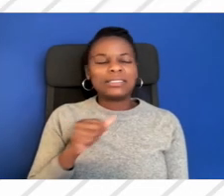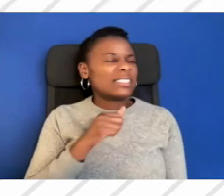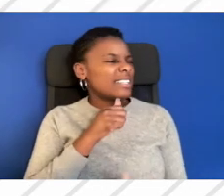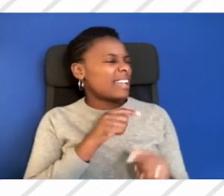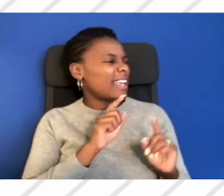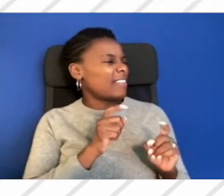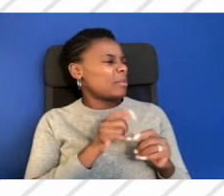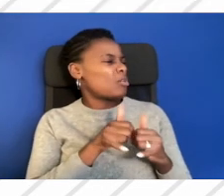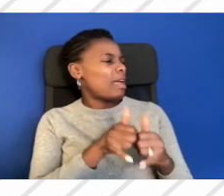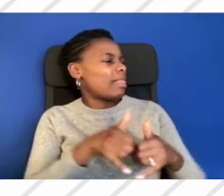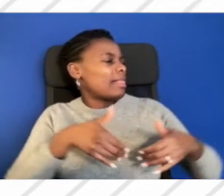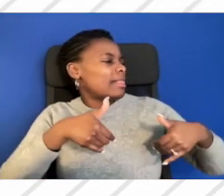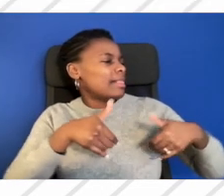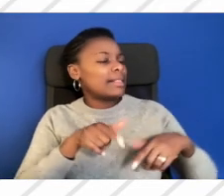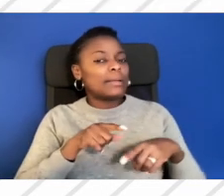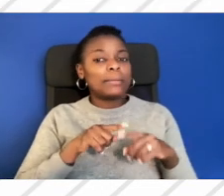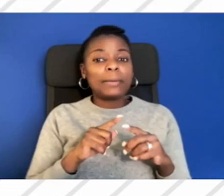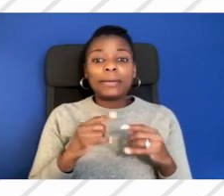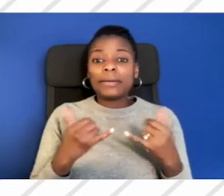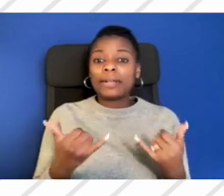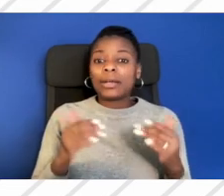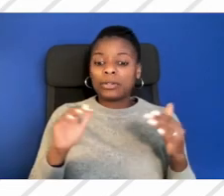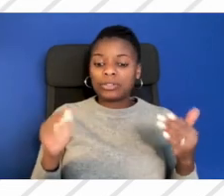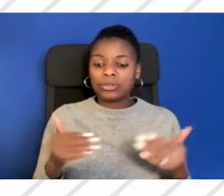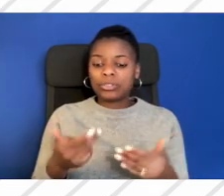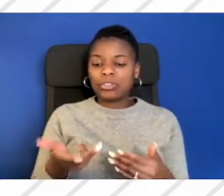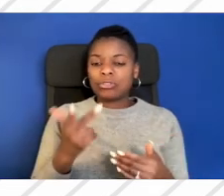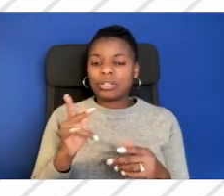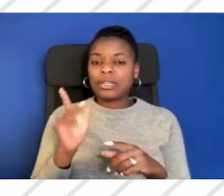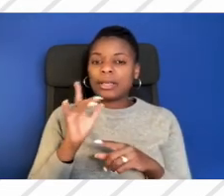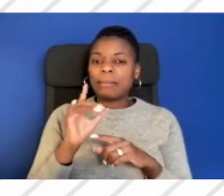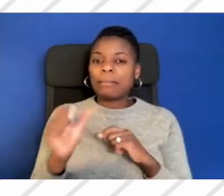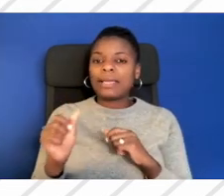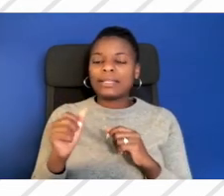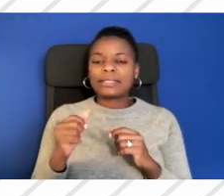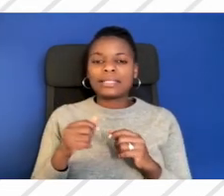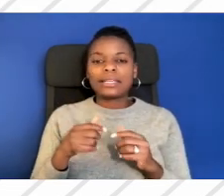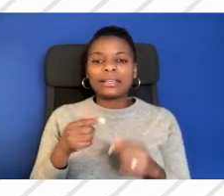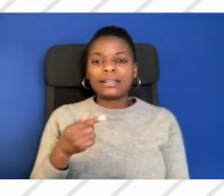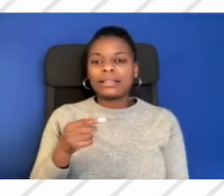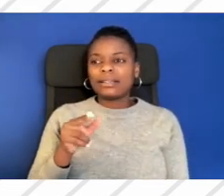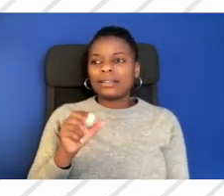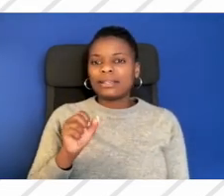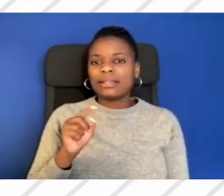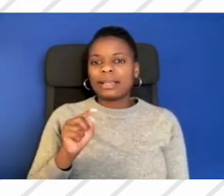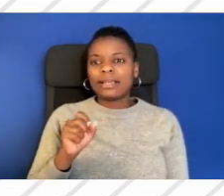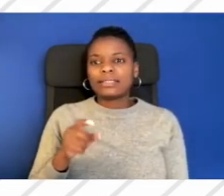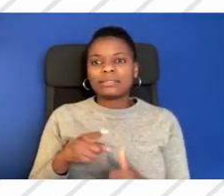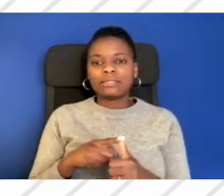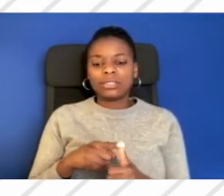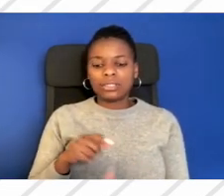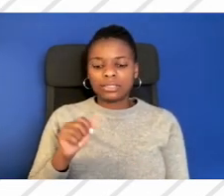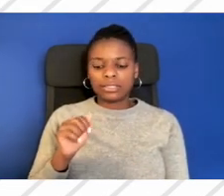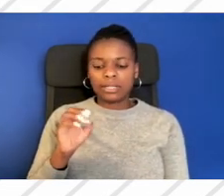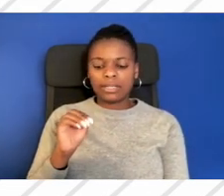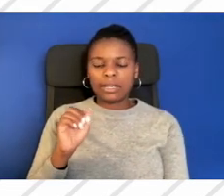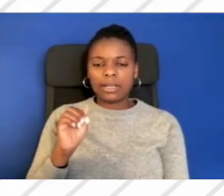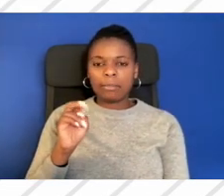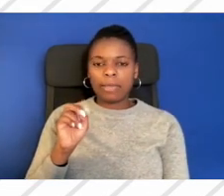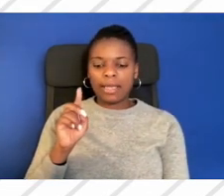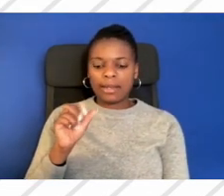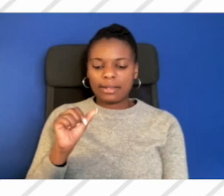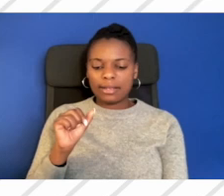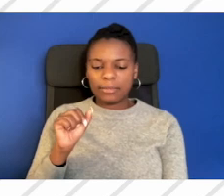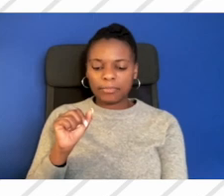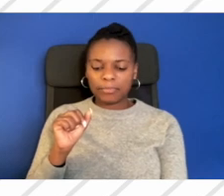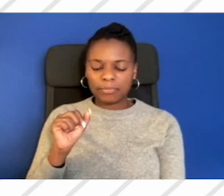Thanks to you. Okay, so I get to introduce three really amazing guests. The first of which being Amanda Tajine. She is a Navajo